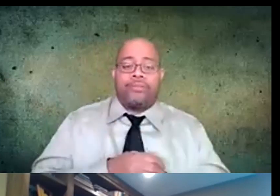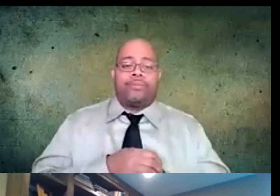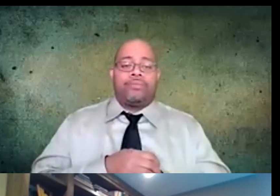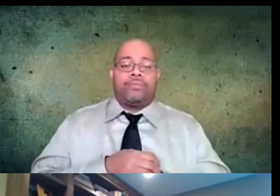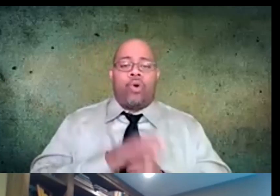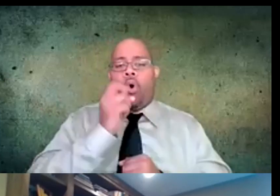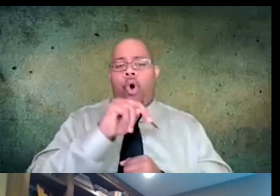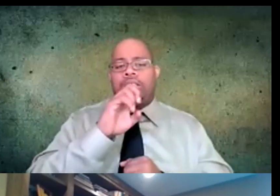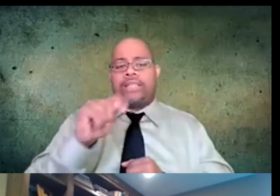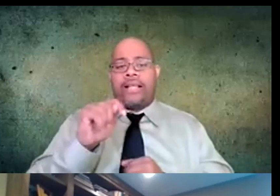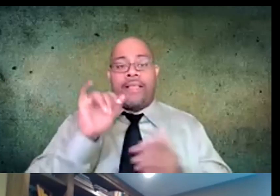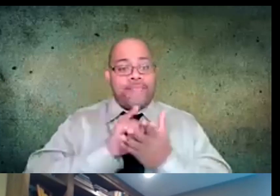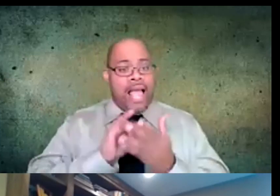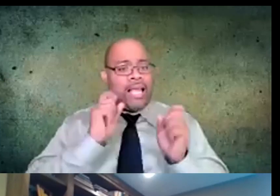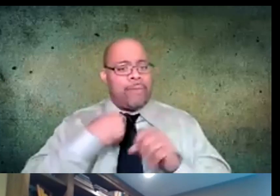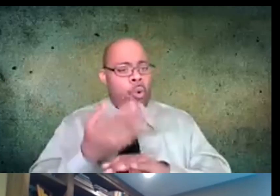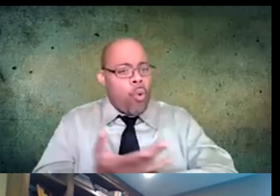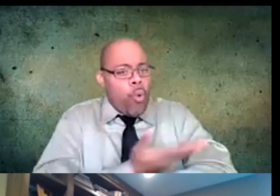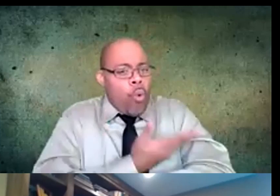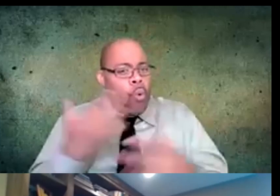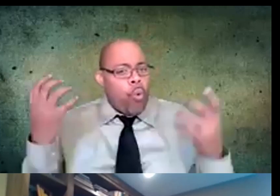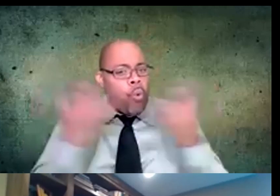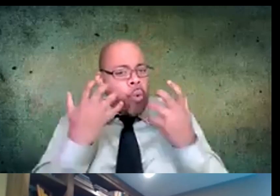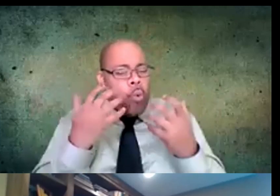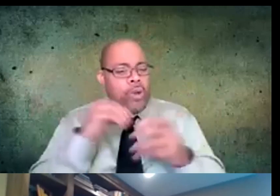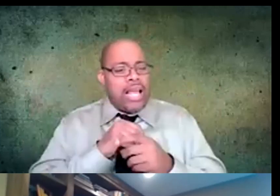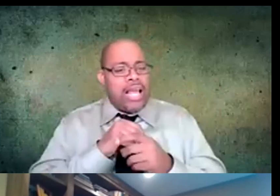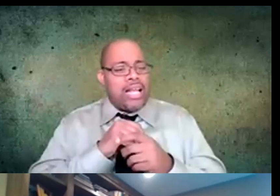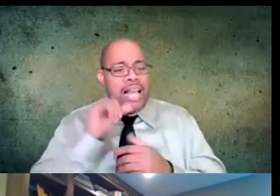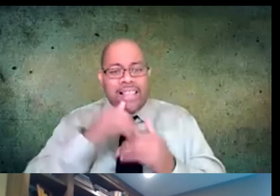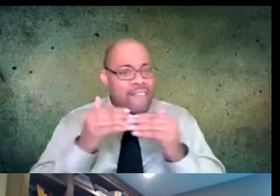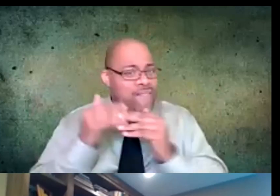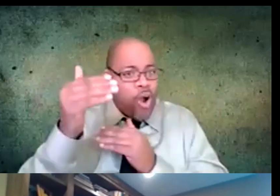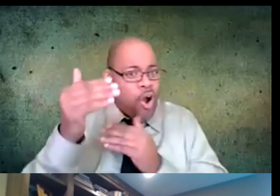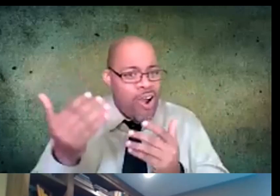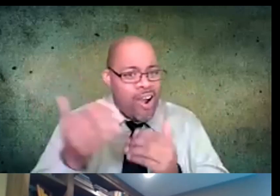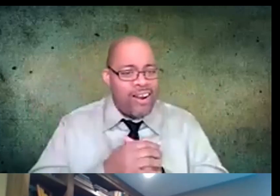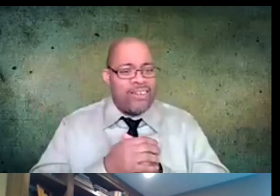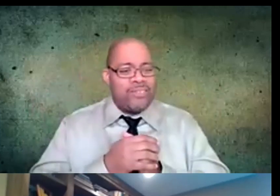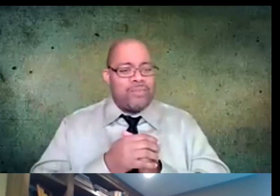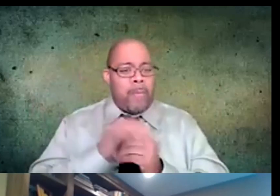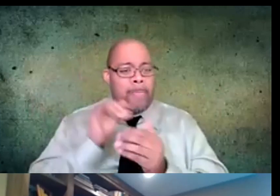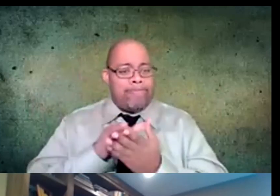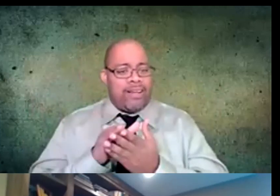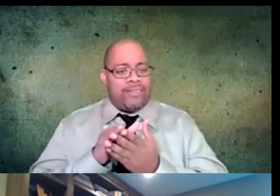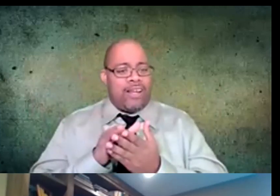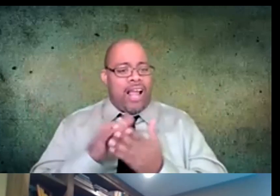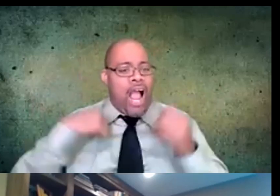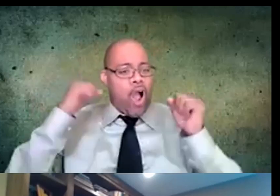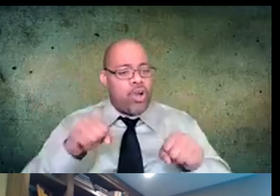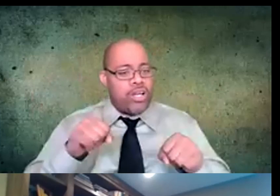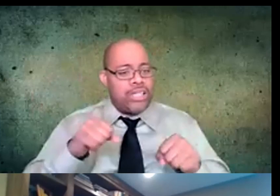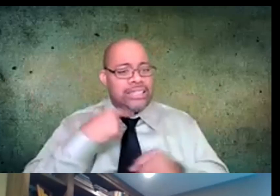the chill to, like, okay, in just not that far out, that I could tell